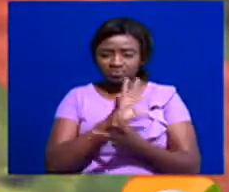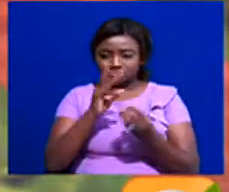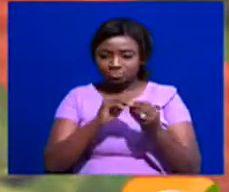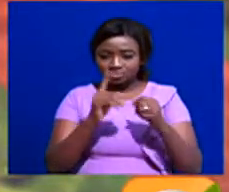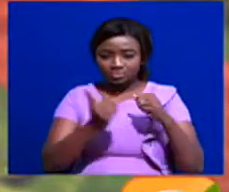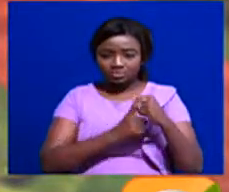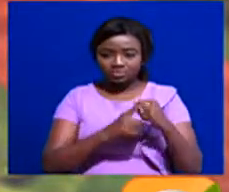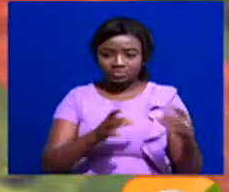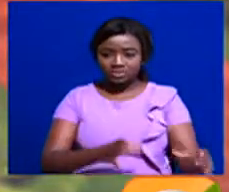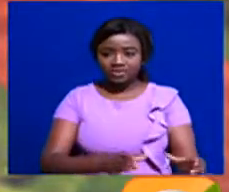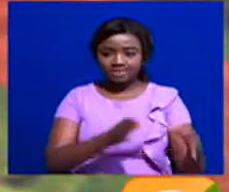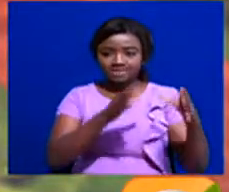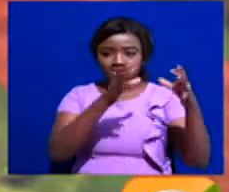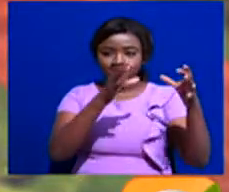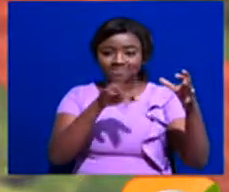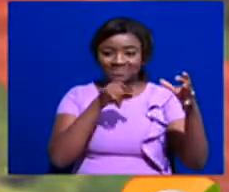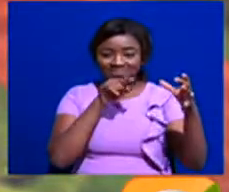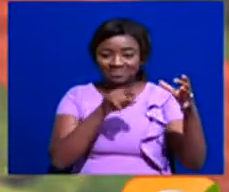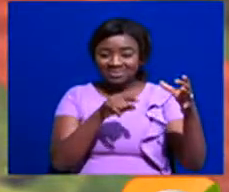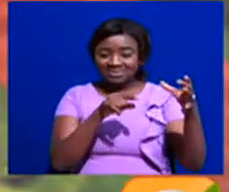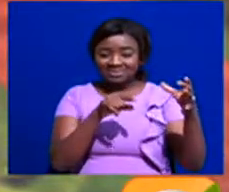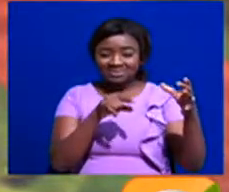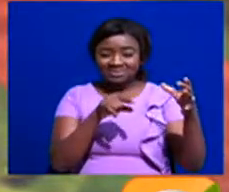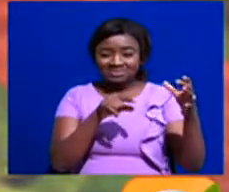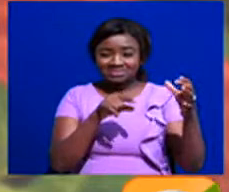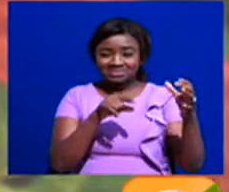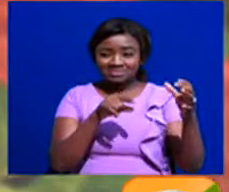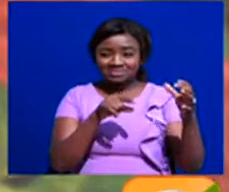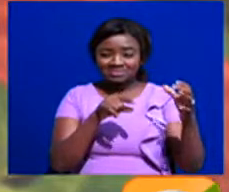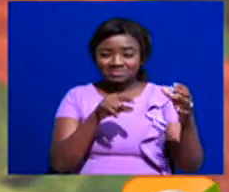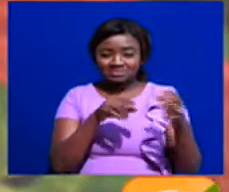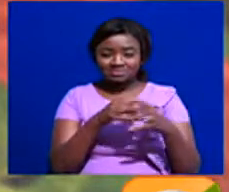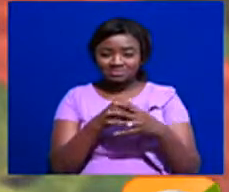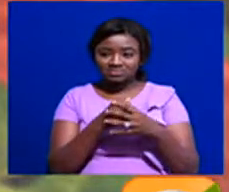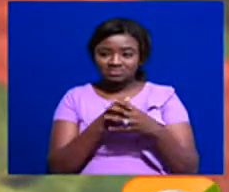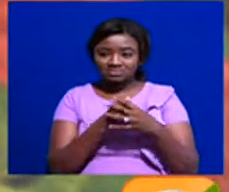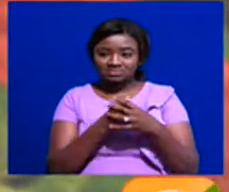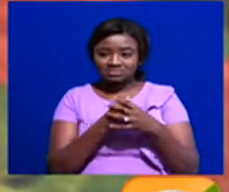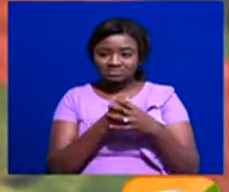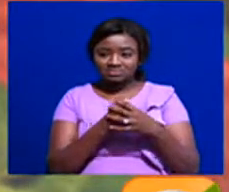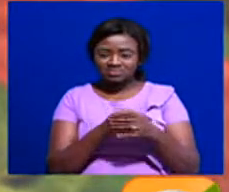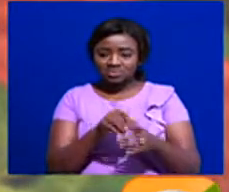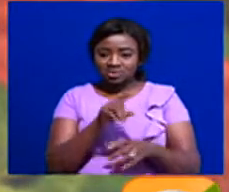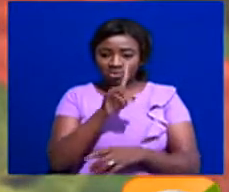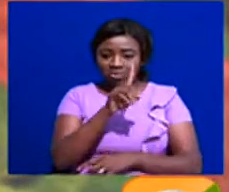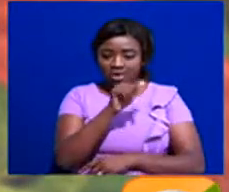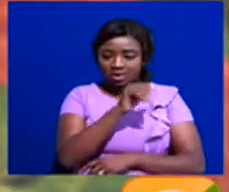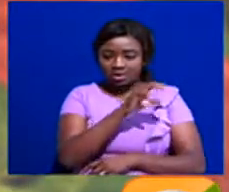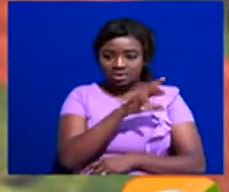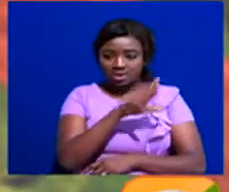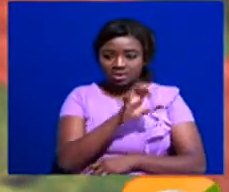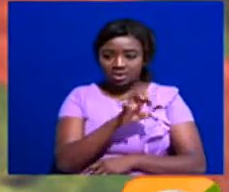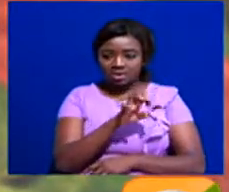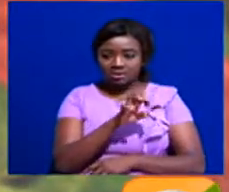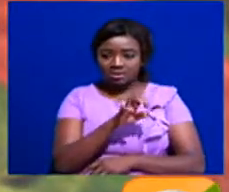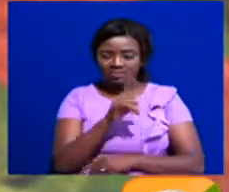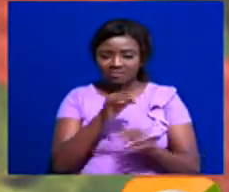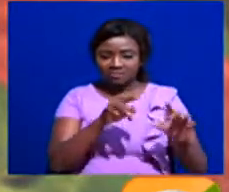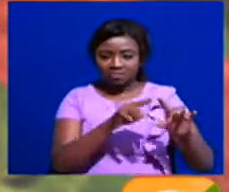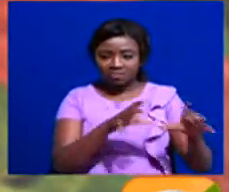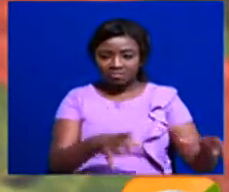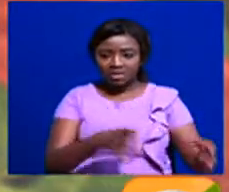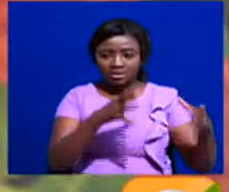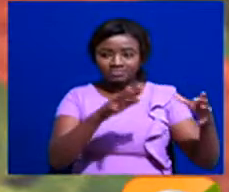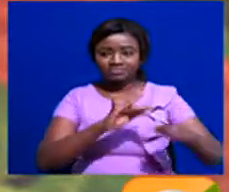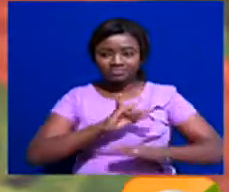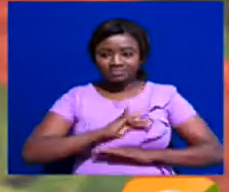bags. Yeah. Which is not equivalent. For 1 acre, a bag is enough, which means they are